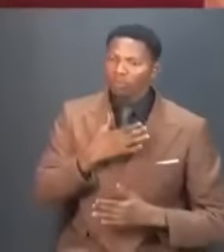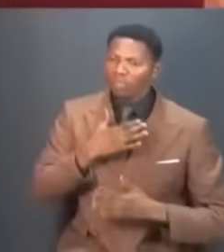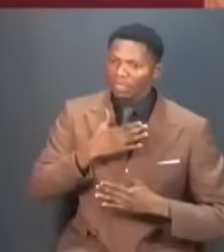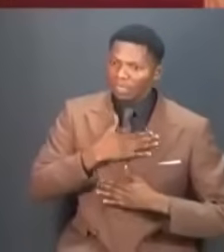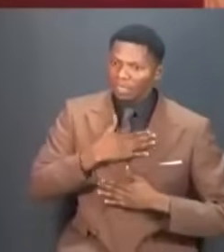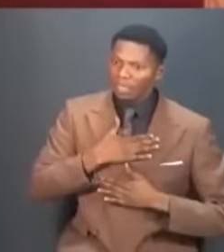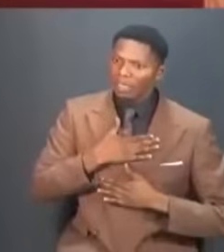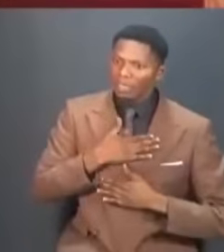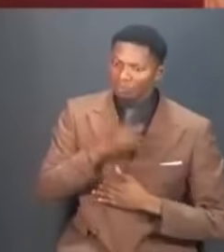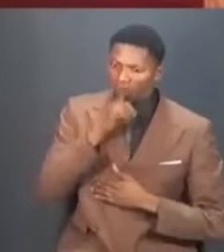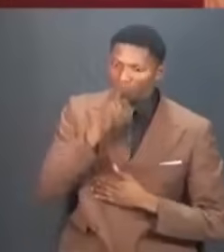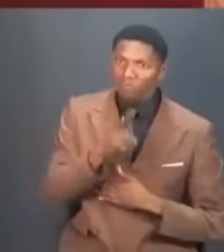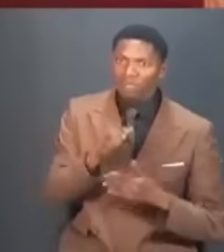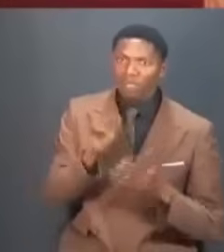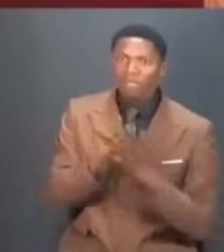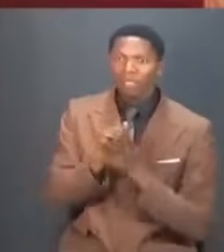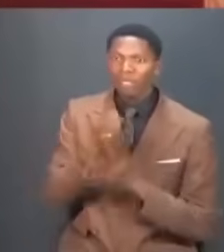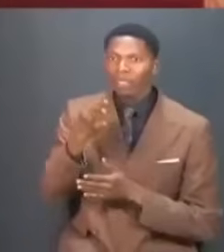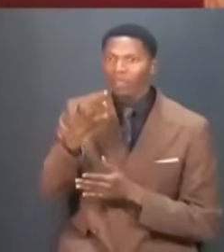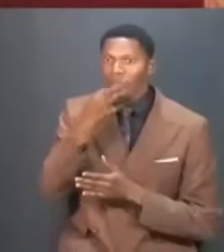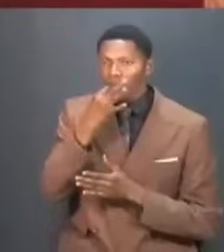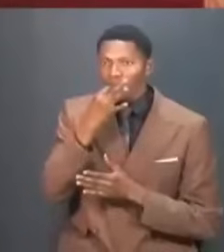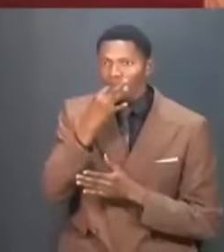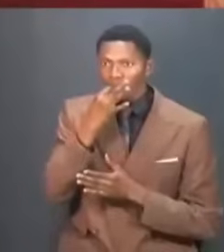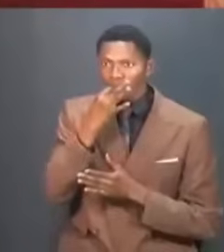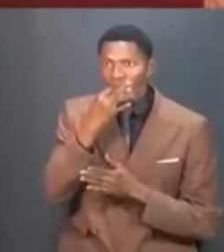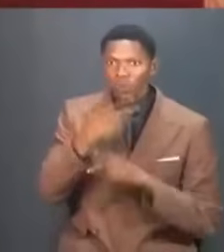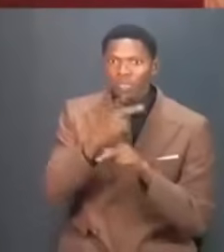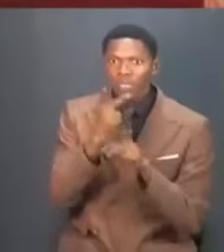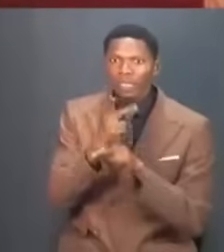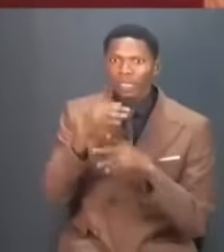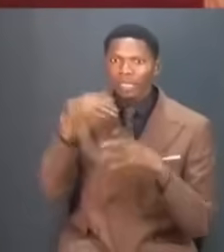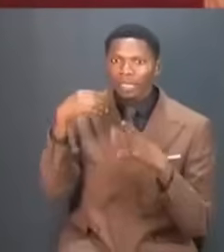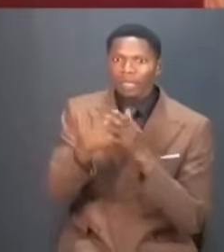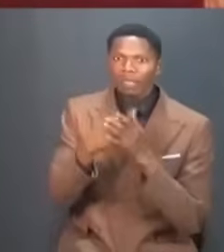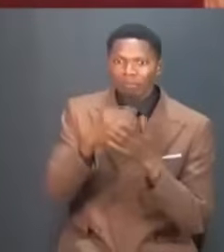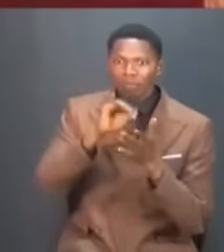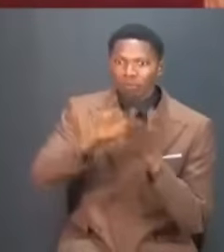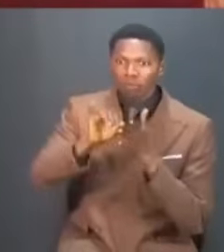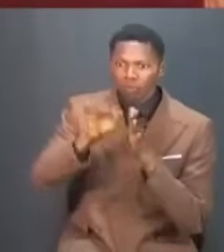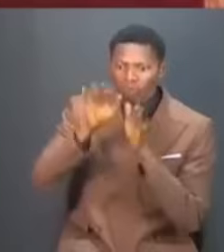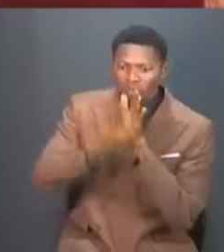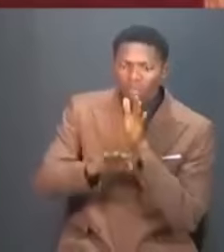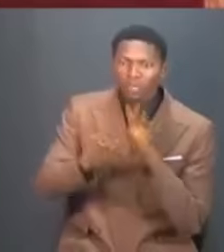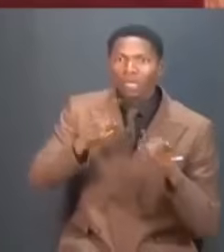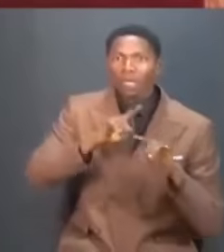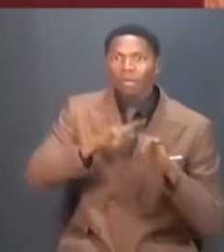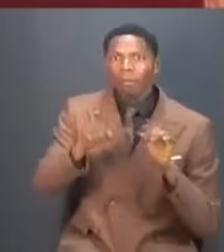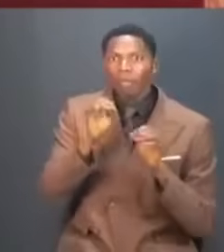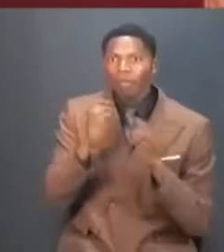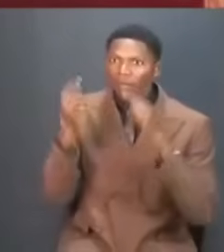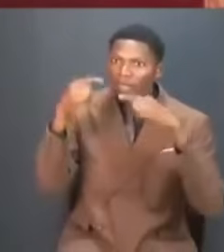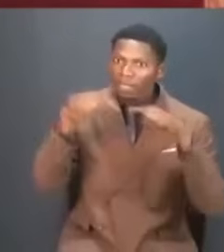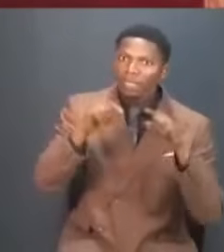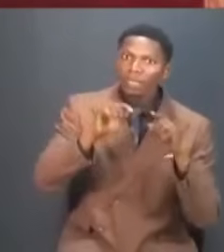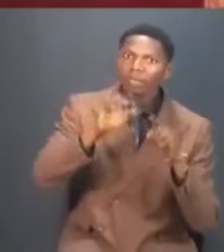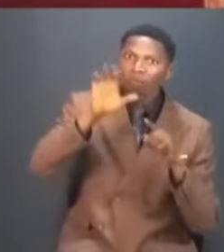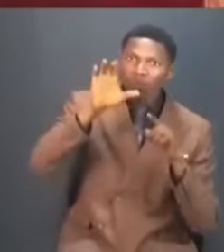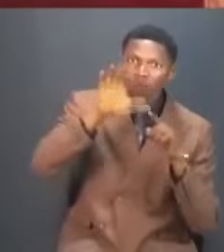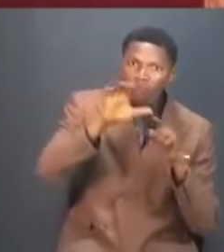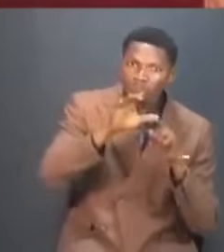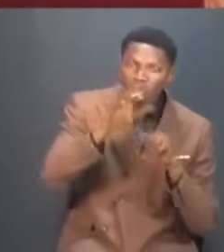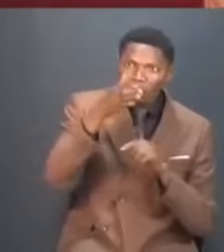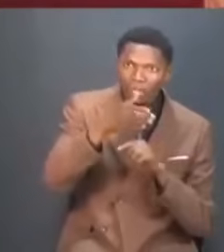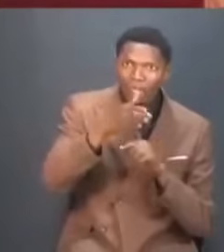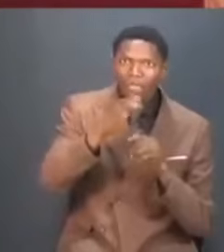food prices in the production enclave are low. But when it comes to the urban areas, when demand is